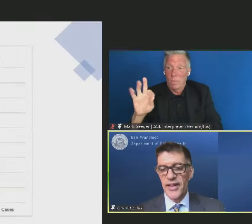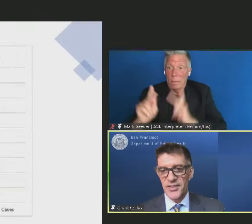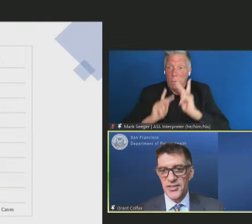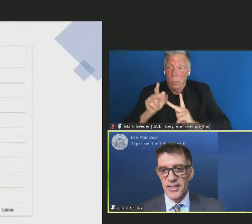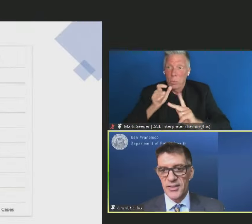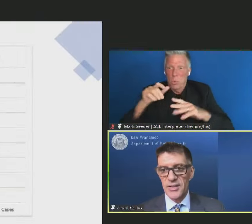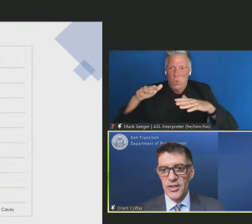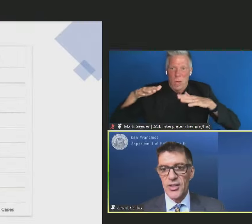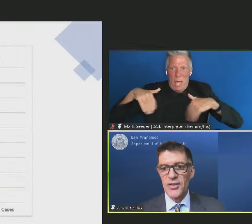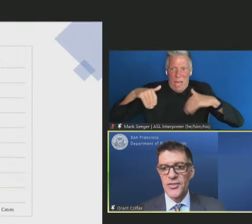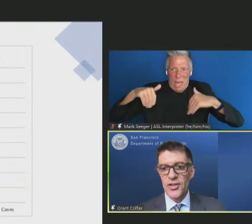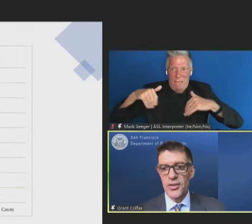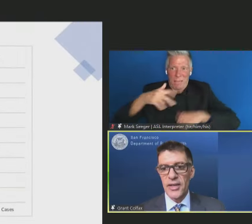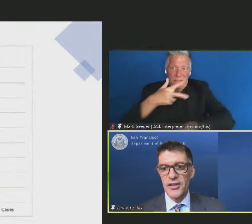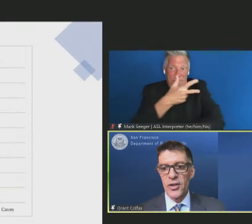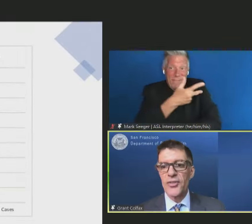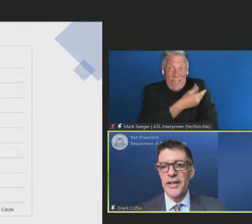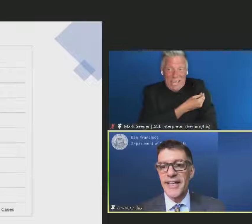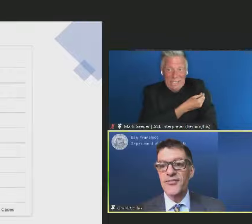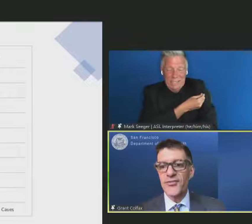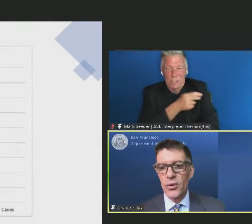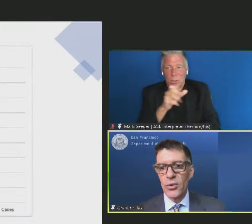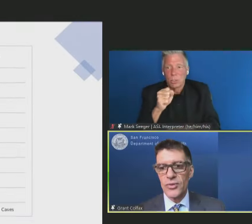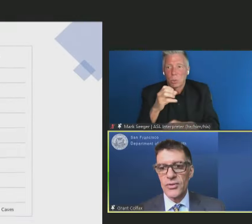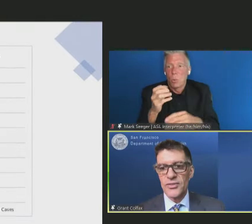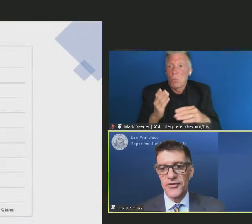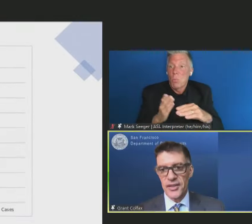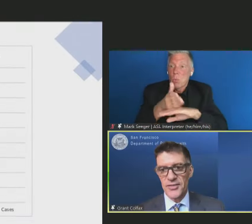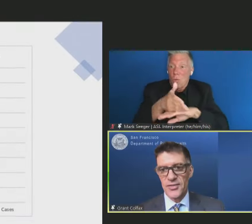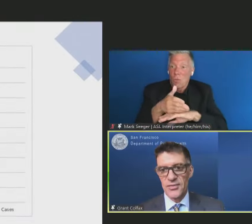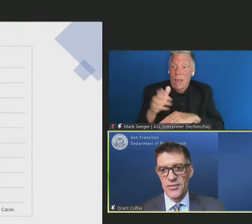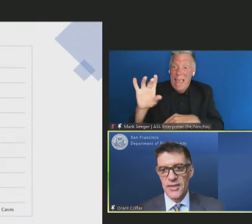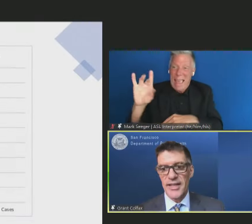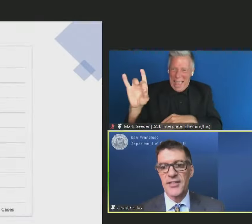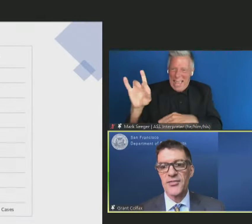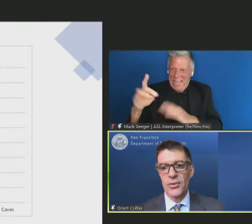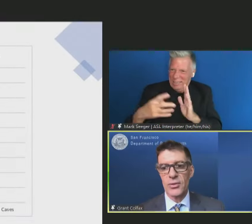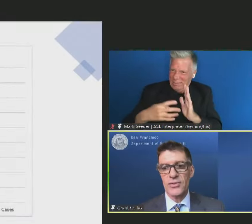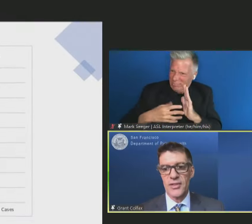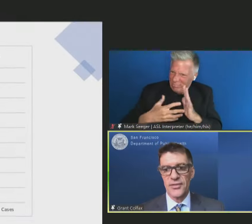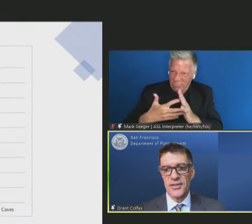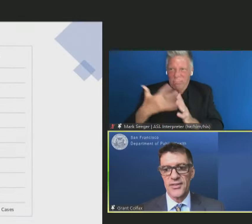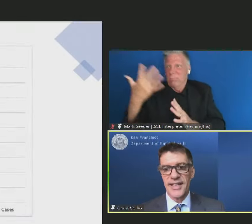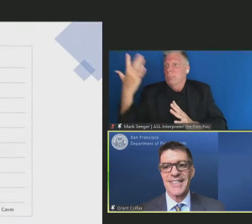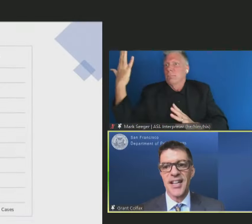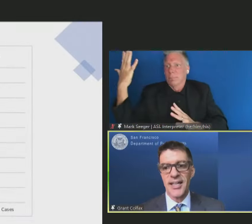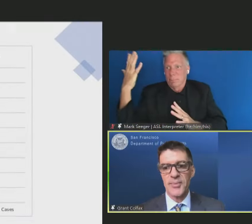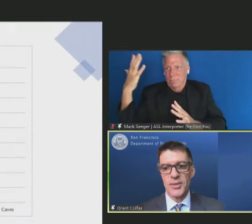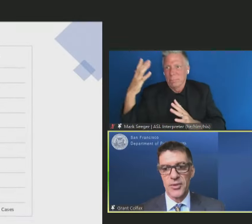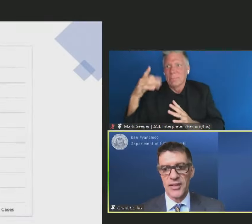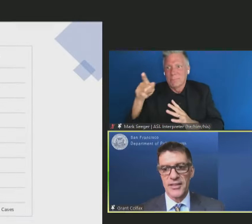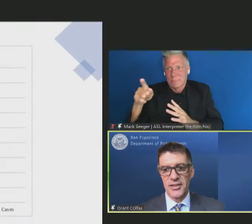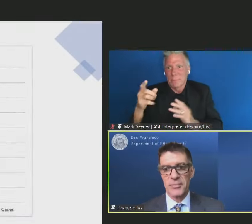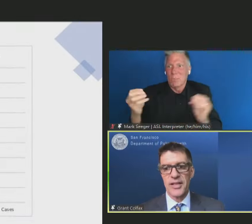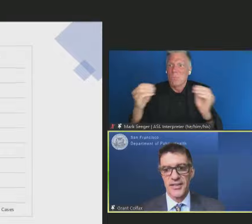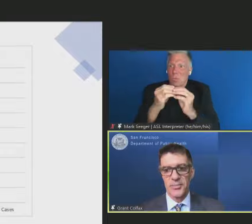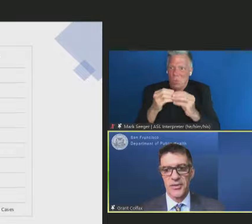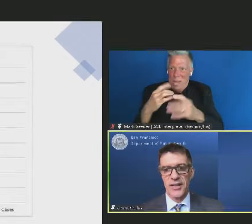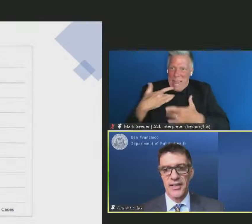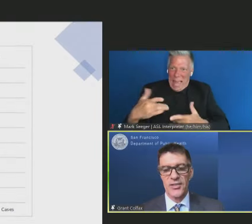fully vaccinated. So an over eightfold difference, 8 times more likely